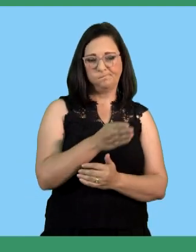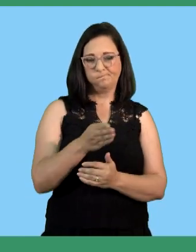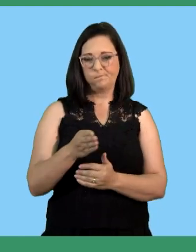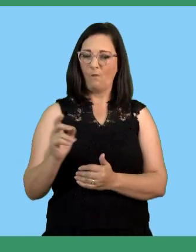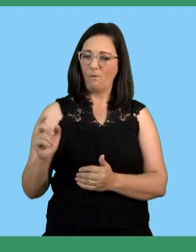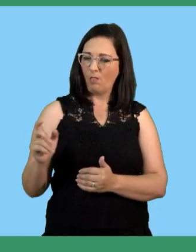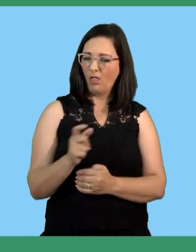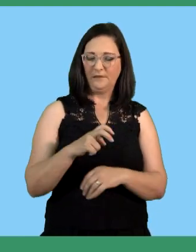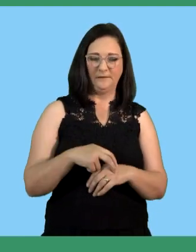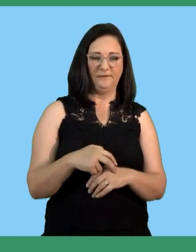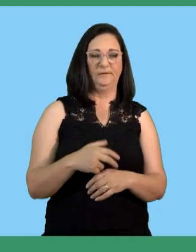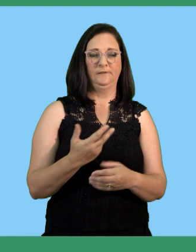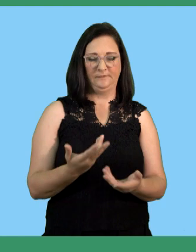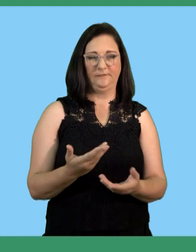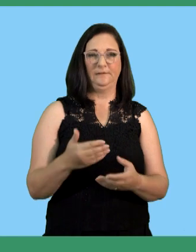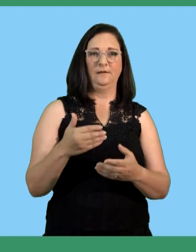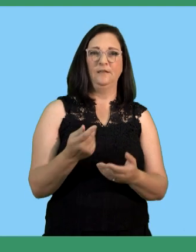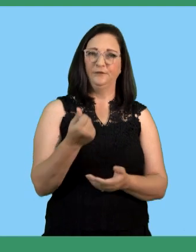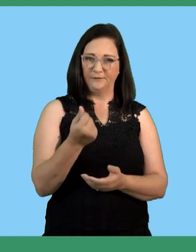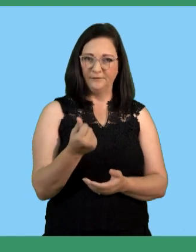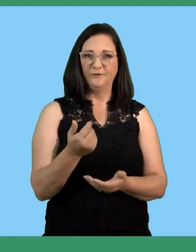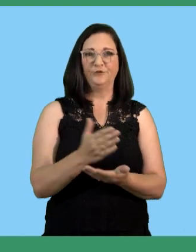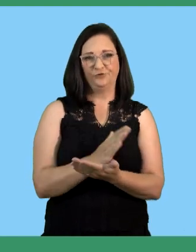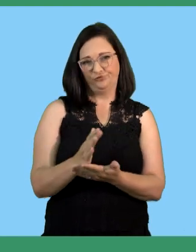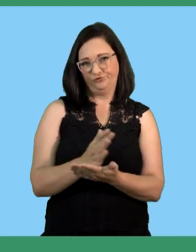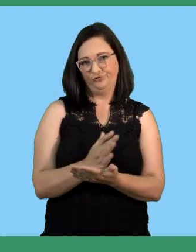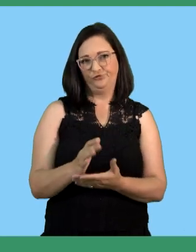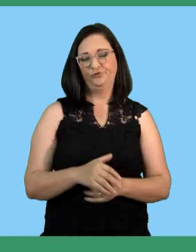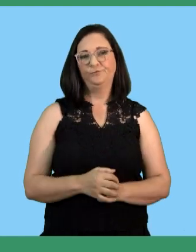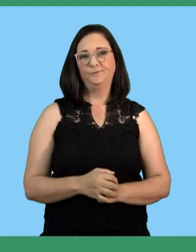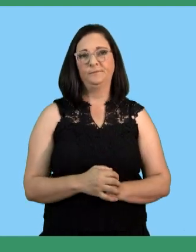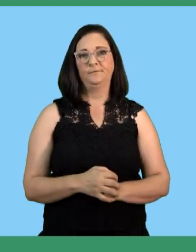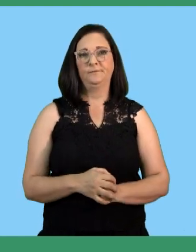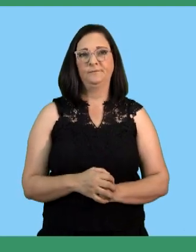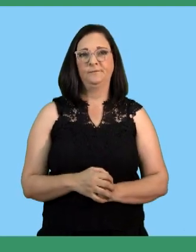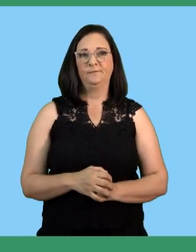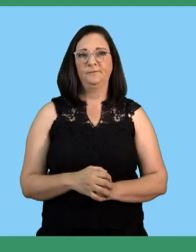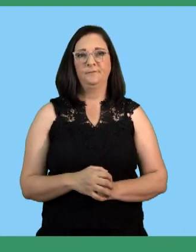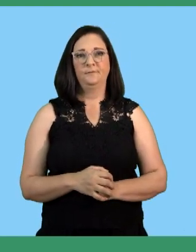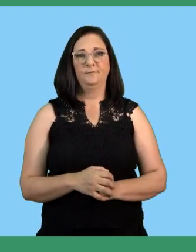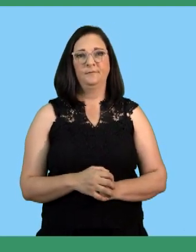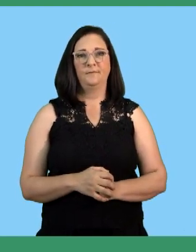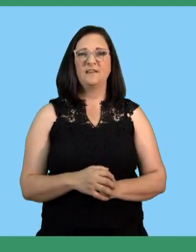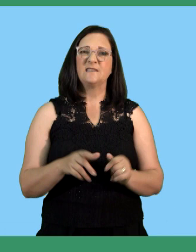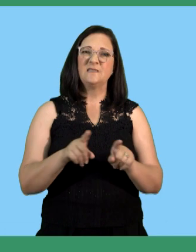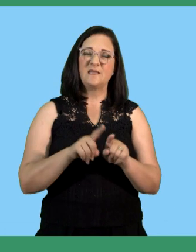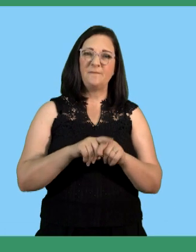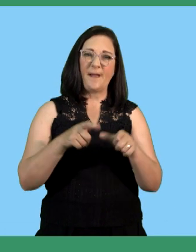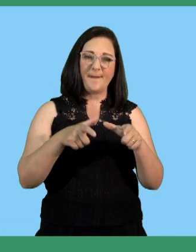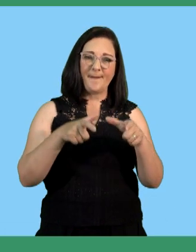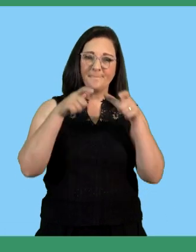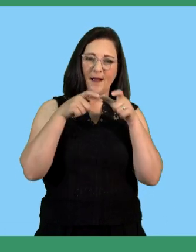must get a slice or a slide in this pie chart of what? Of wealth. Basically, I know my drawing is very